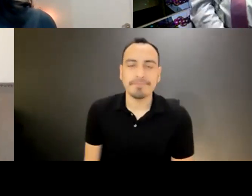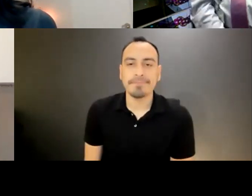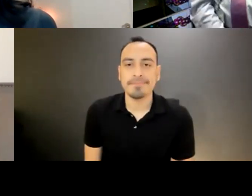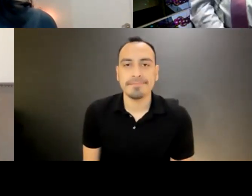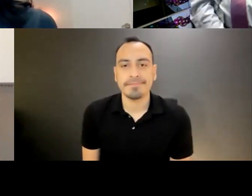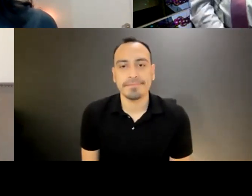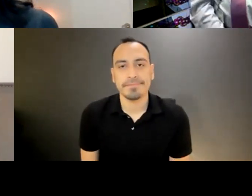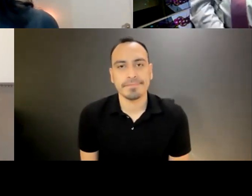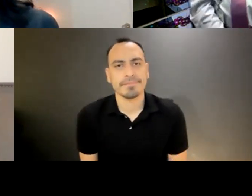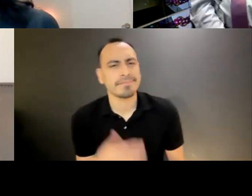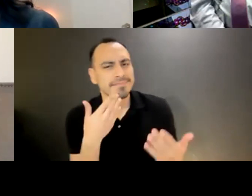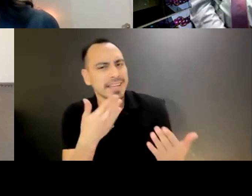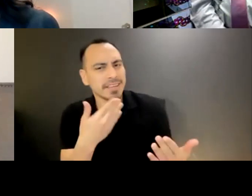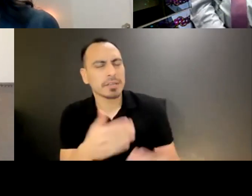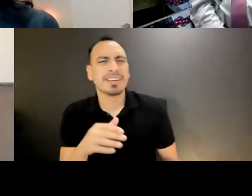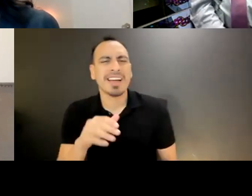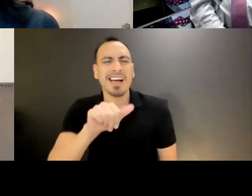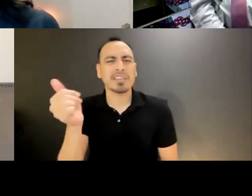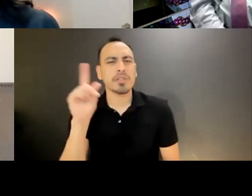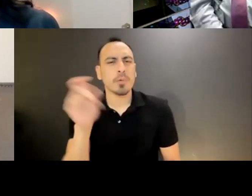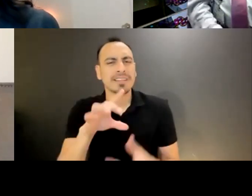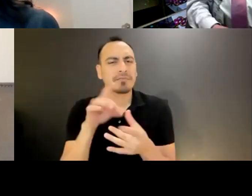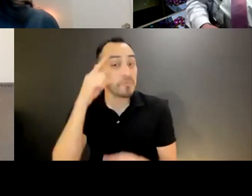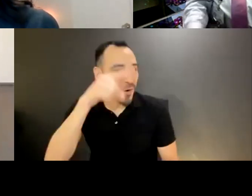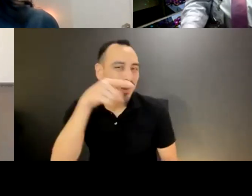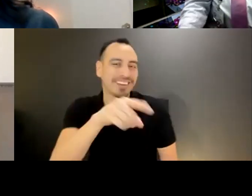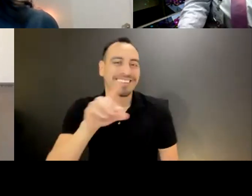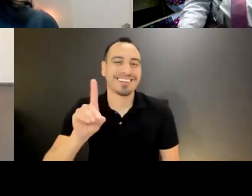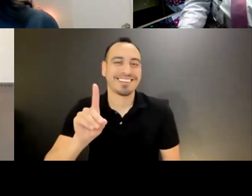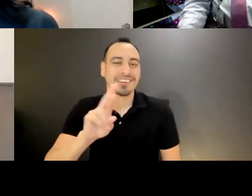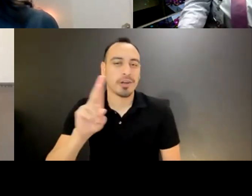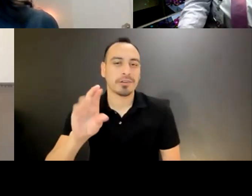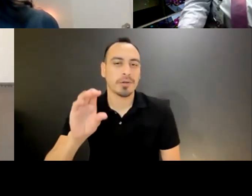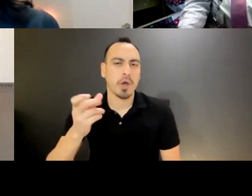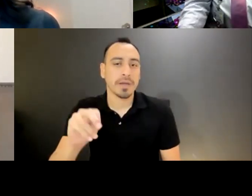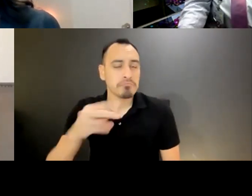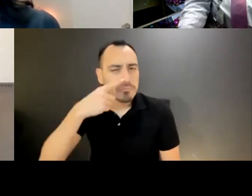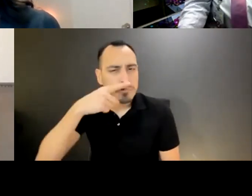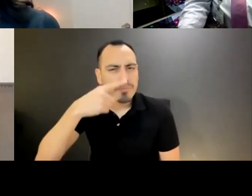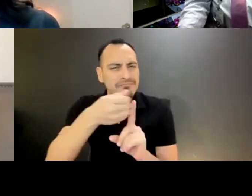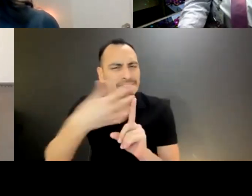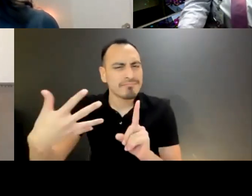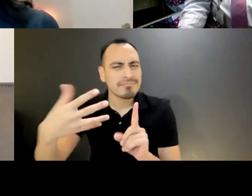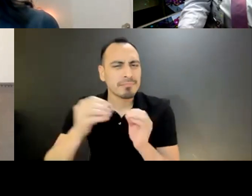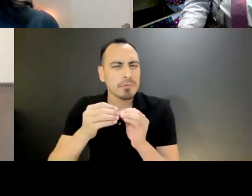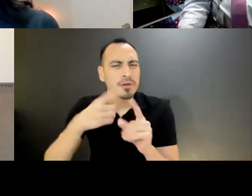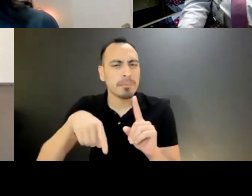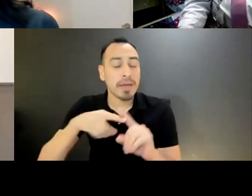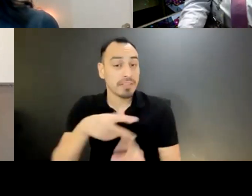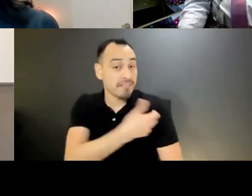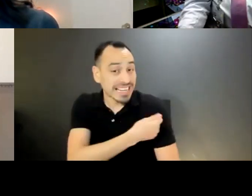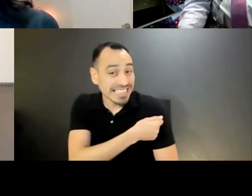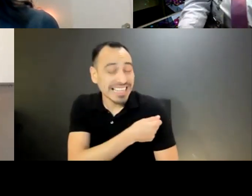Thank you. I guess another question to Dr. Cohen. Can you explain a little more about the vaccine and particularly the